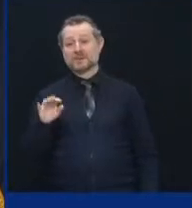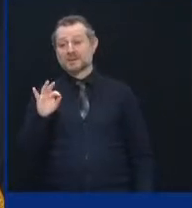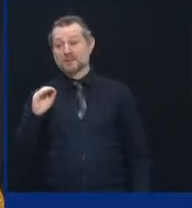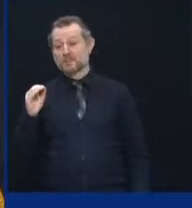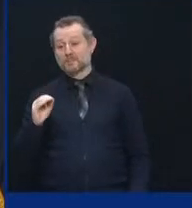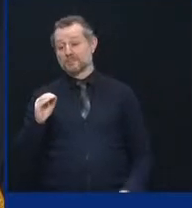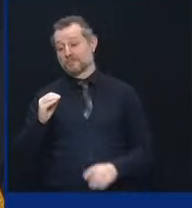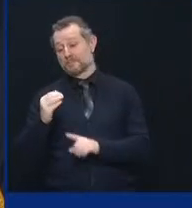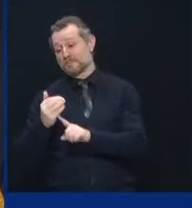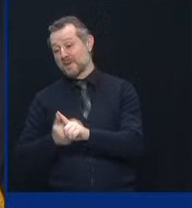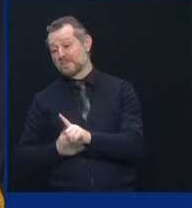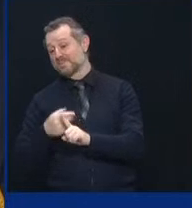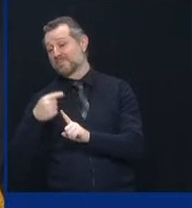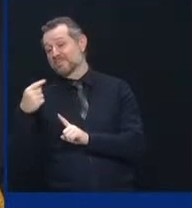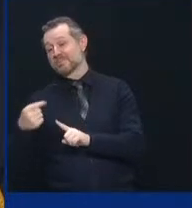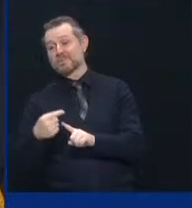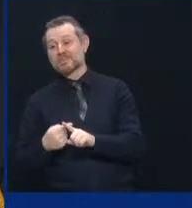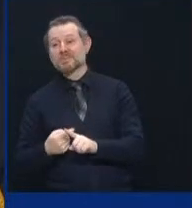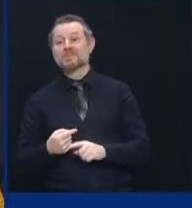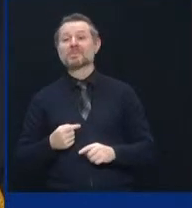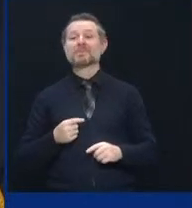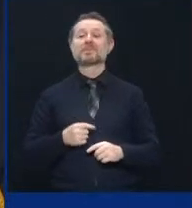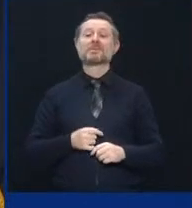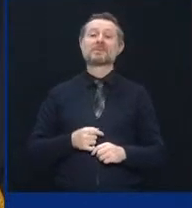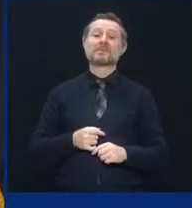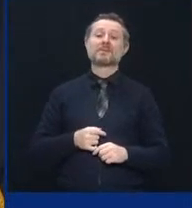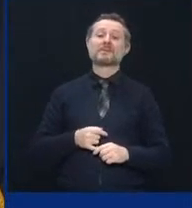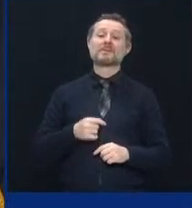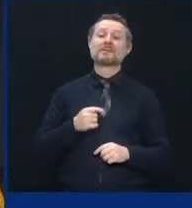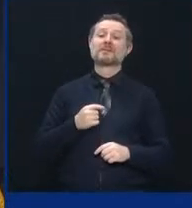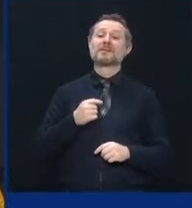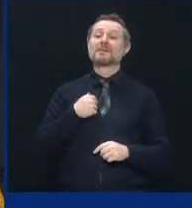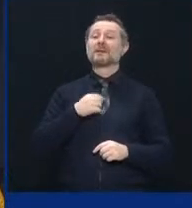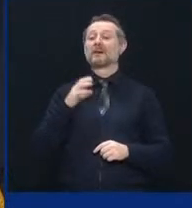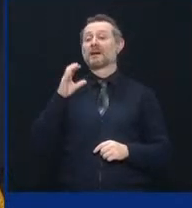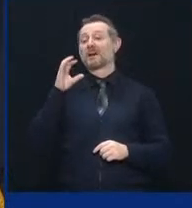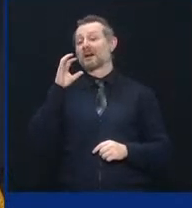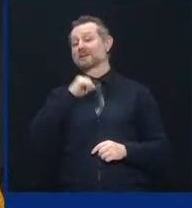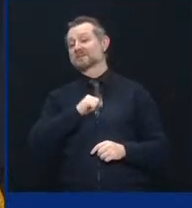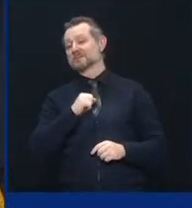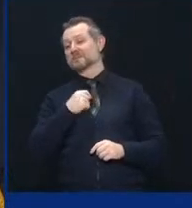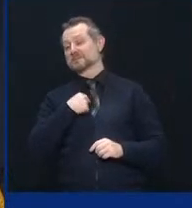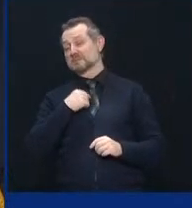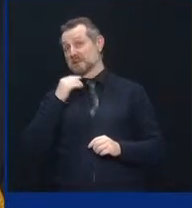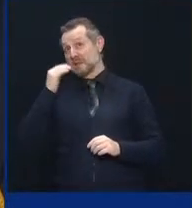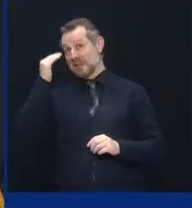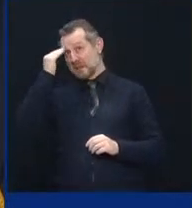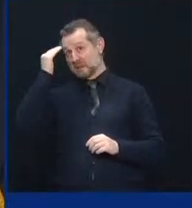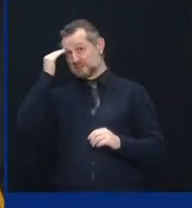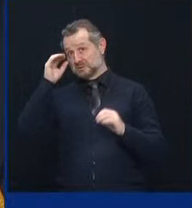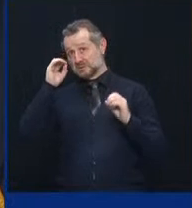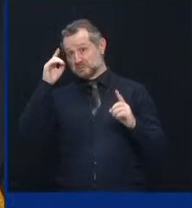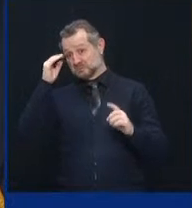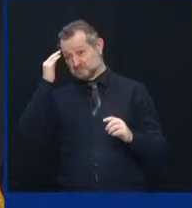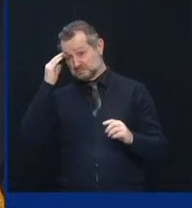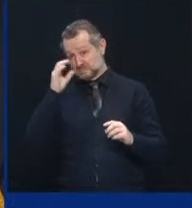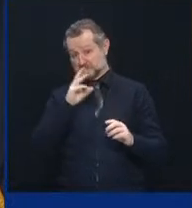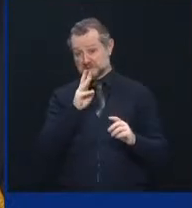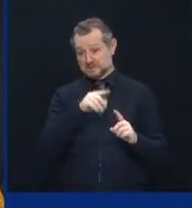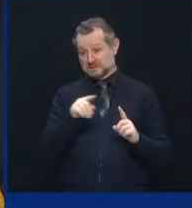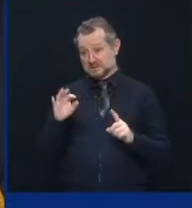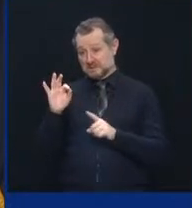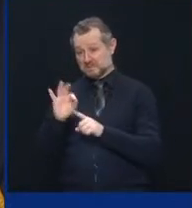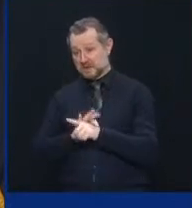guess, from what I've educated guess. 6 to 9 months, the vaccine will kick